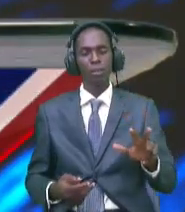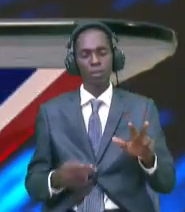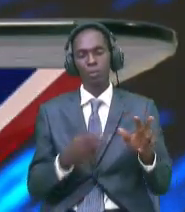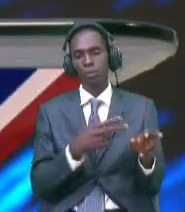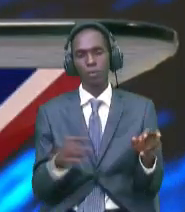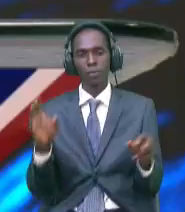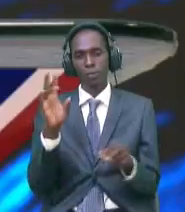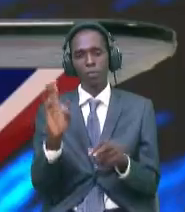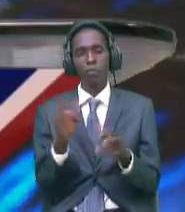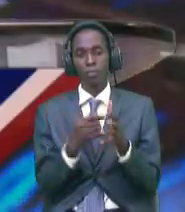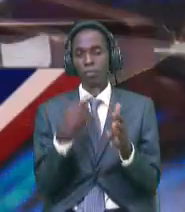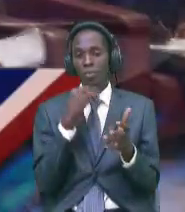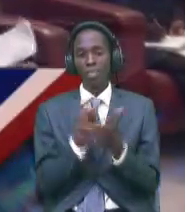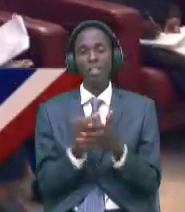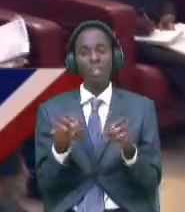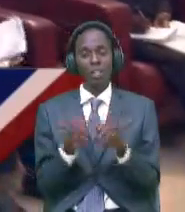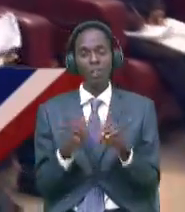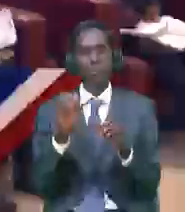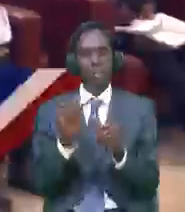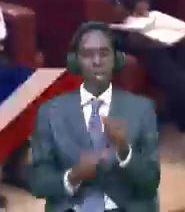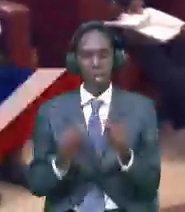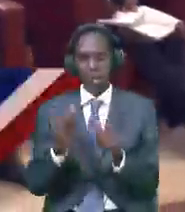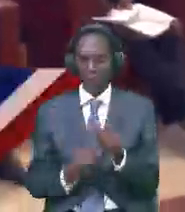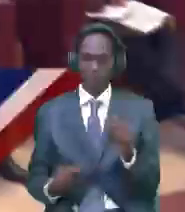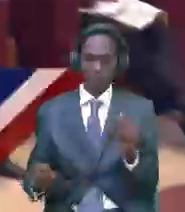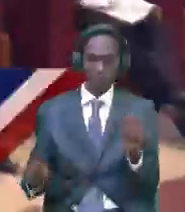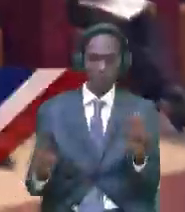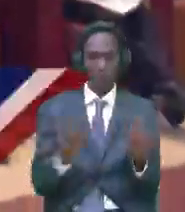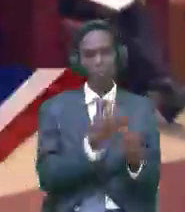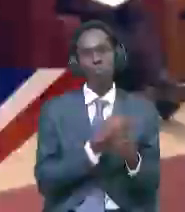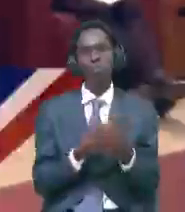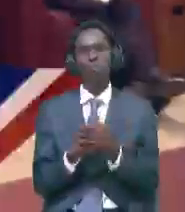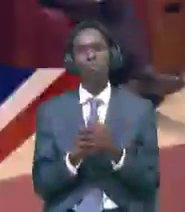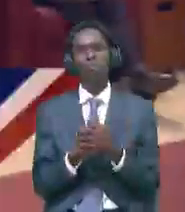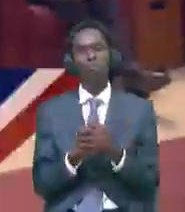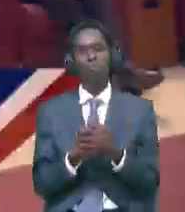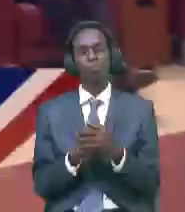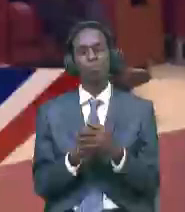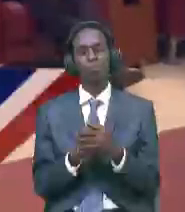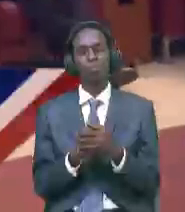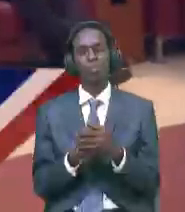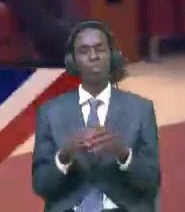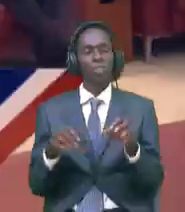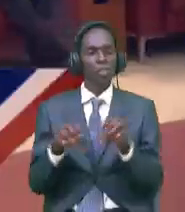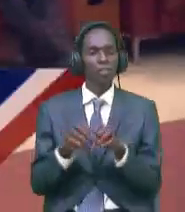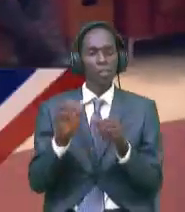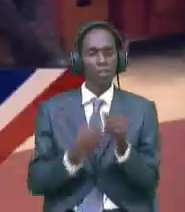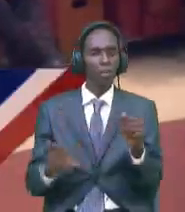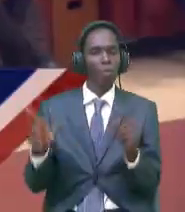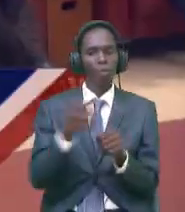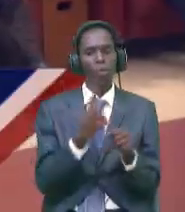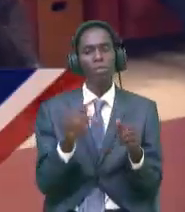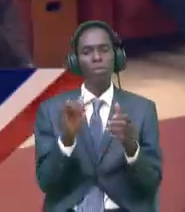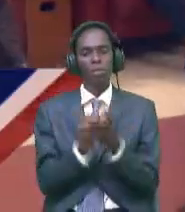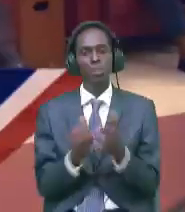you are saved, even everyone, if the sacrifice of Jesus has brought you out of sin, out of the world, and you